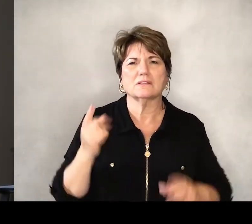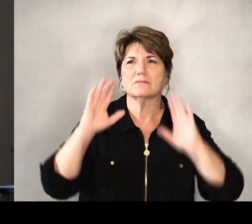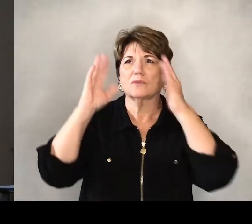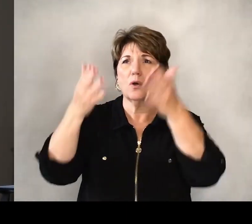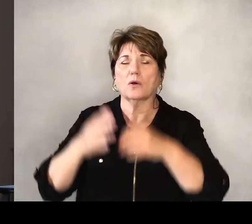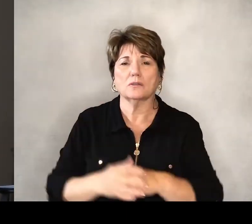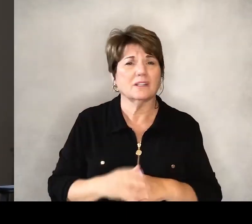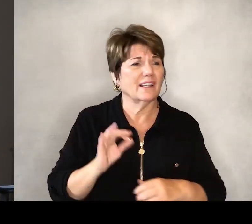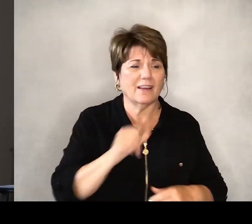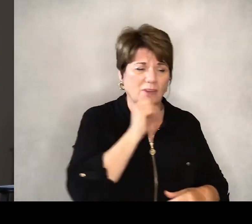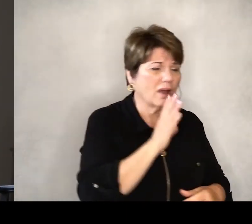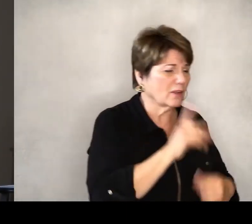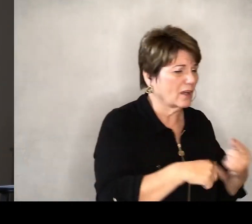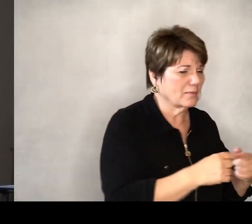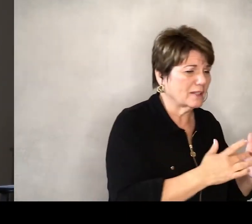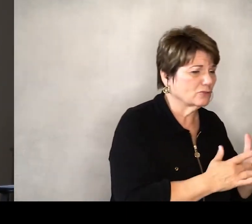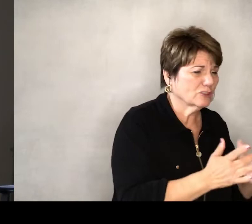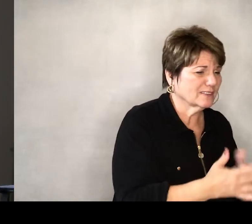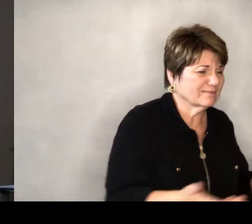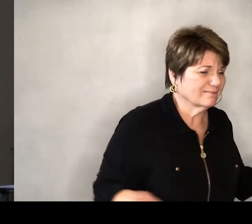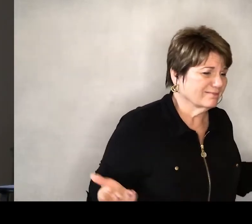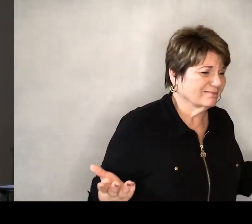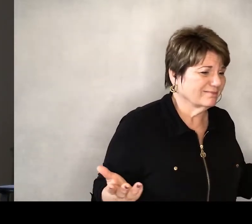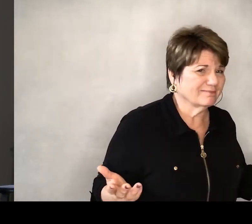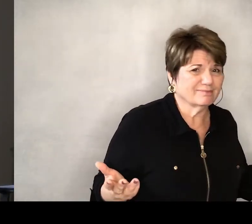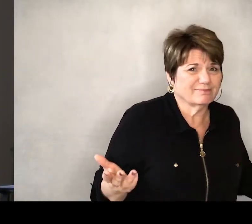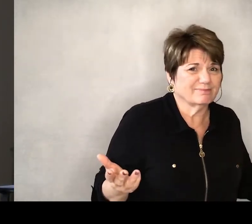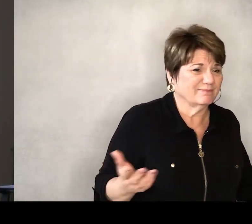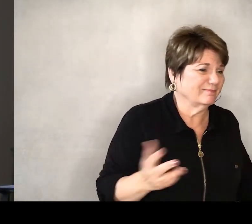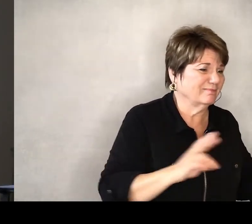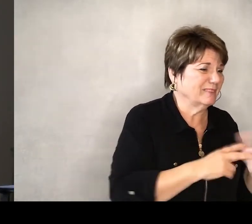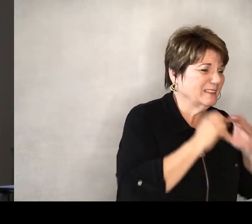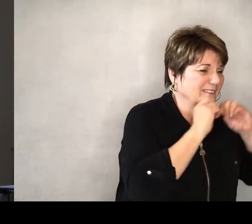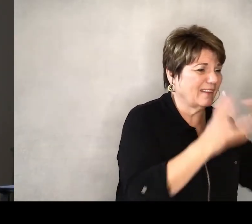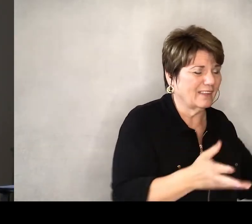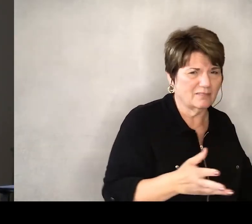If we're not talking about Jesus, we're not talking about anything.